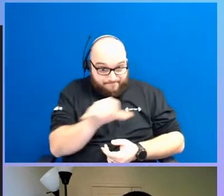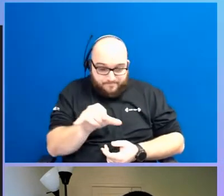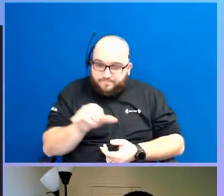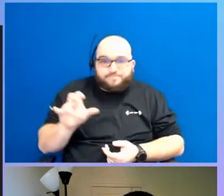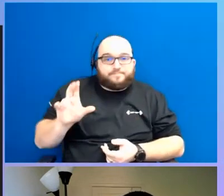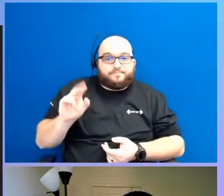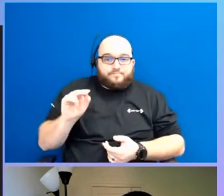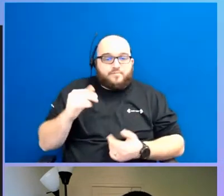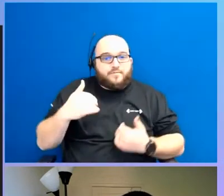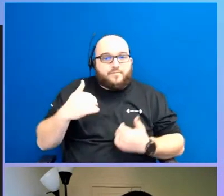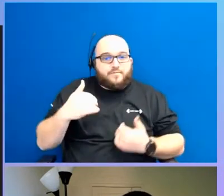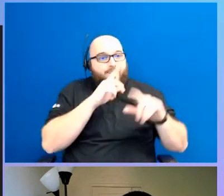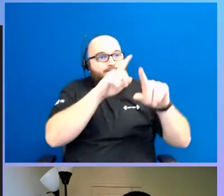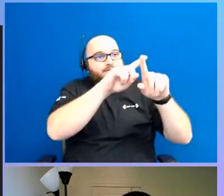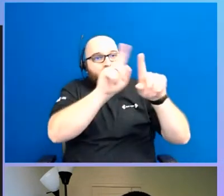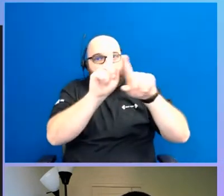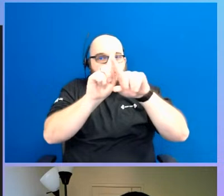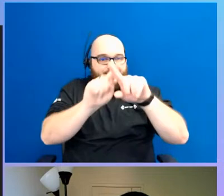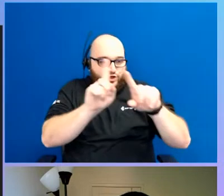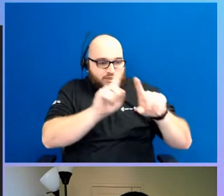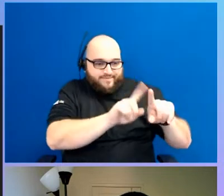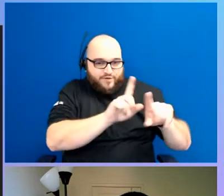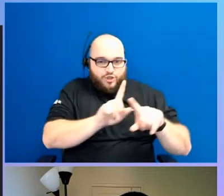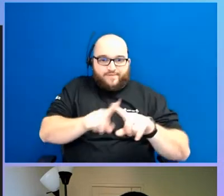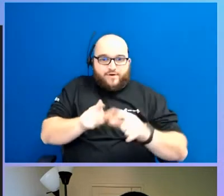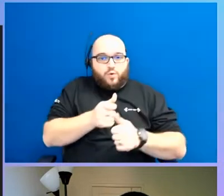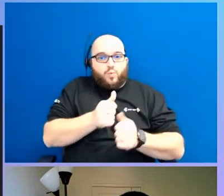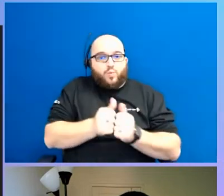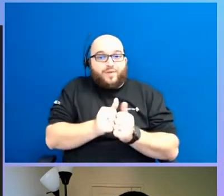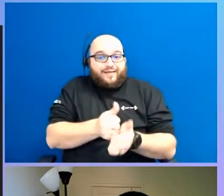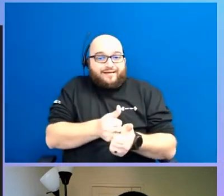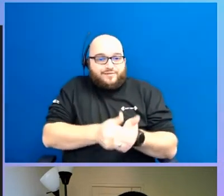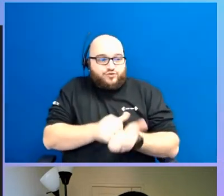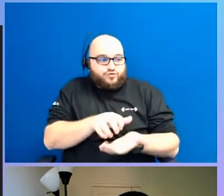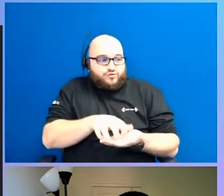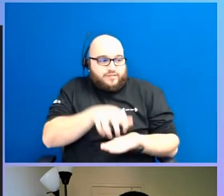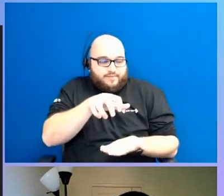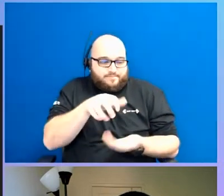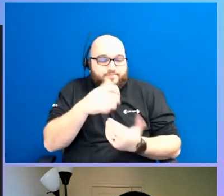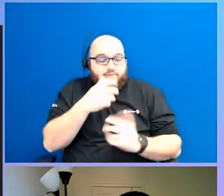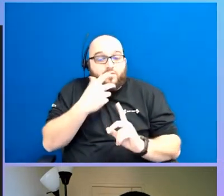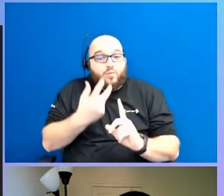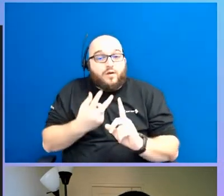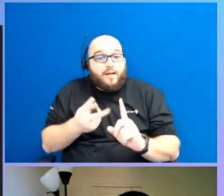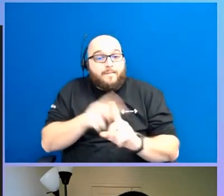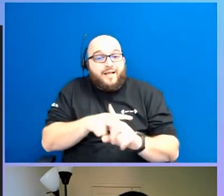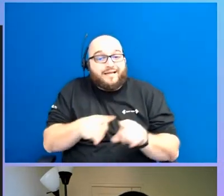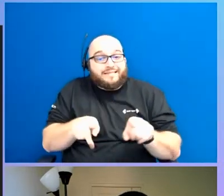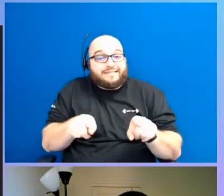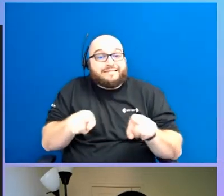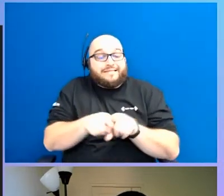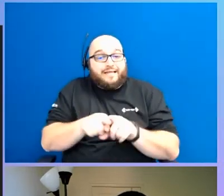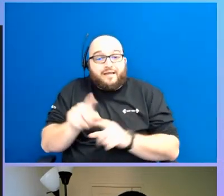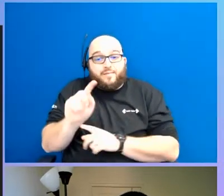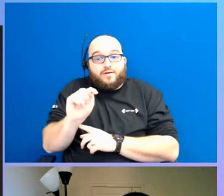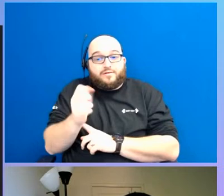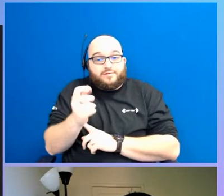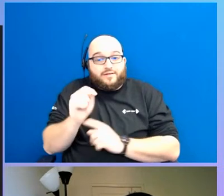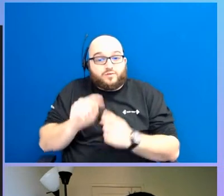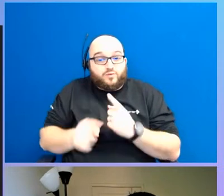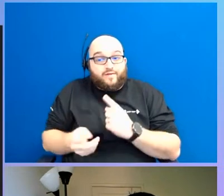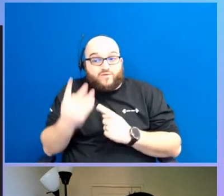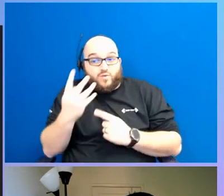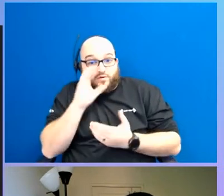some differences with these cakes. And so applying the same alt text to all 4 images would